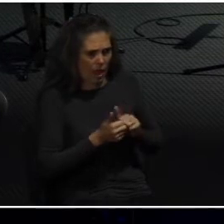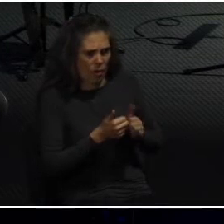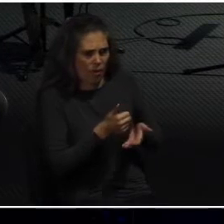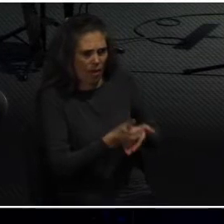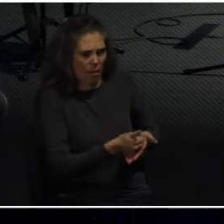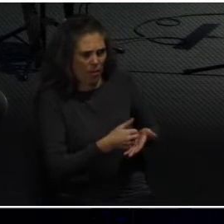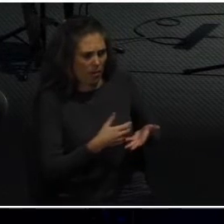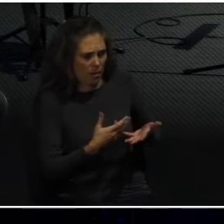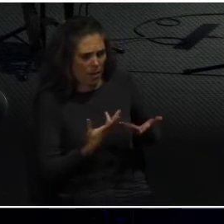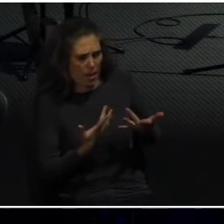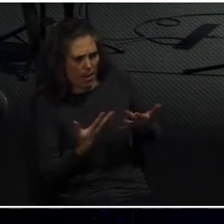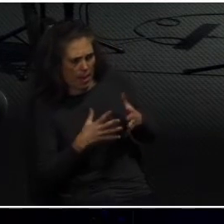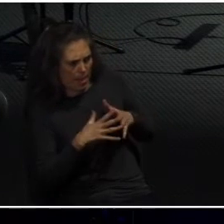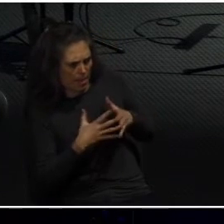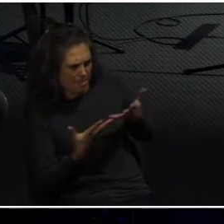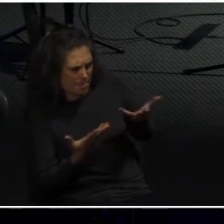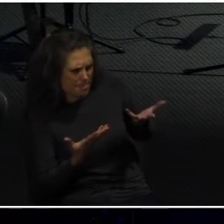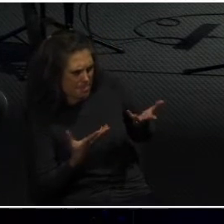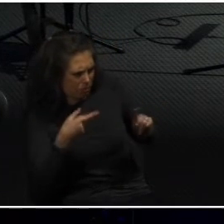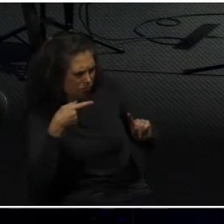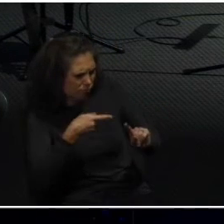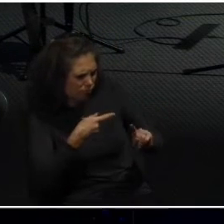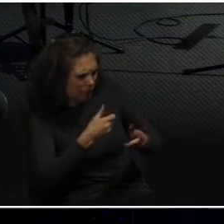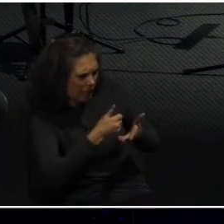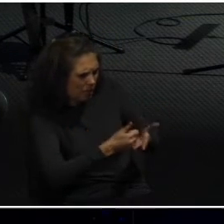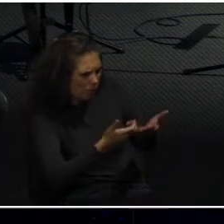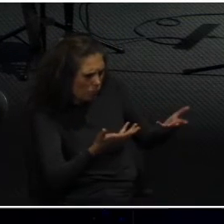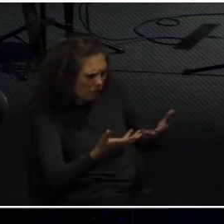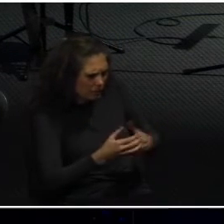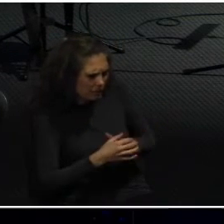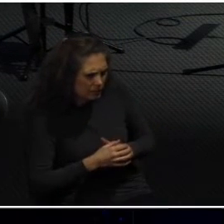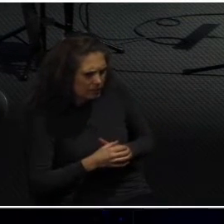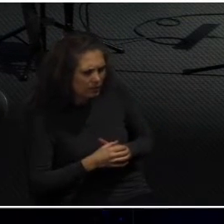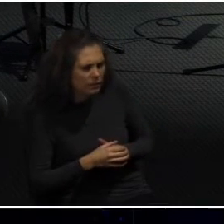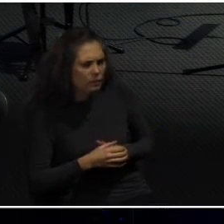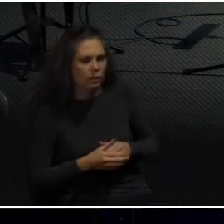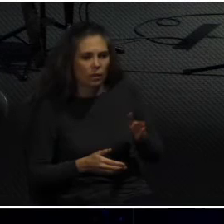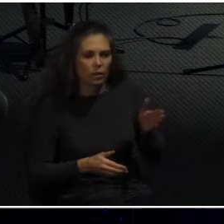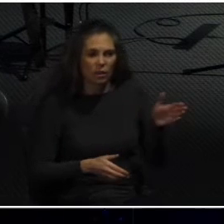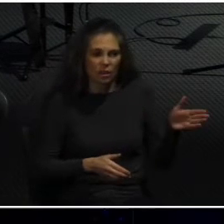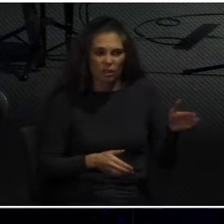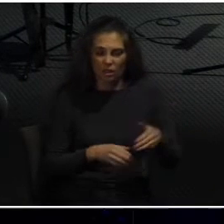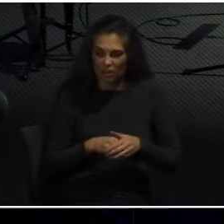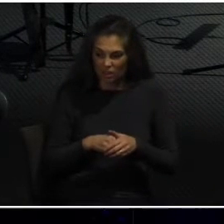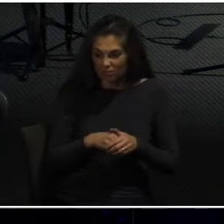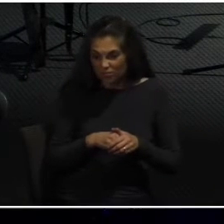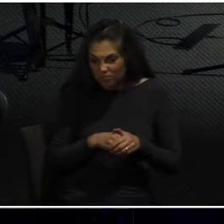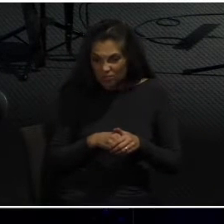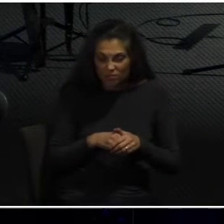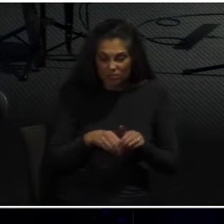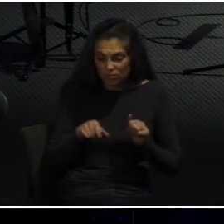what do you need help in? What do you need help for? And he said, well, I could use a reference